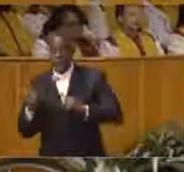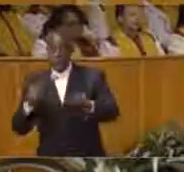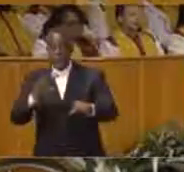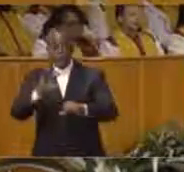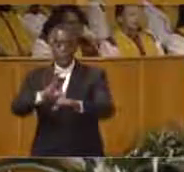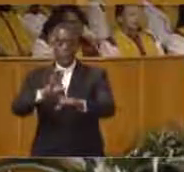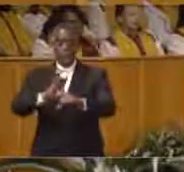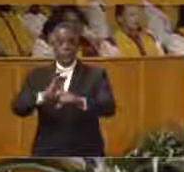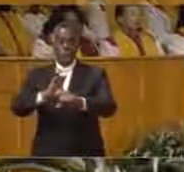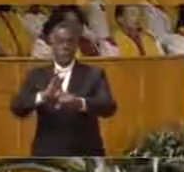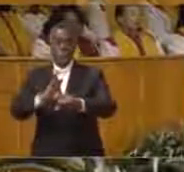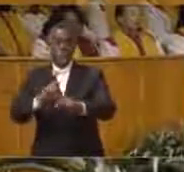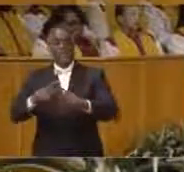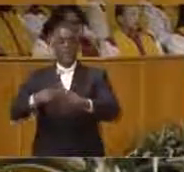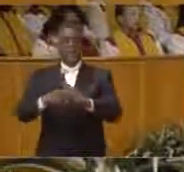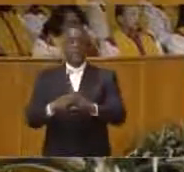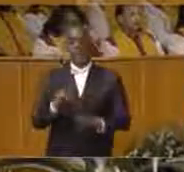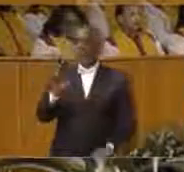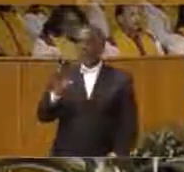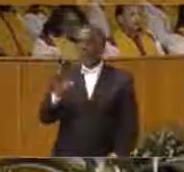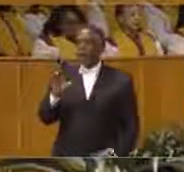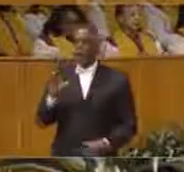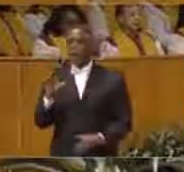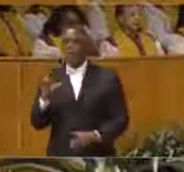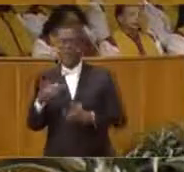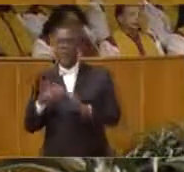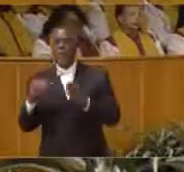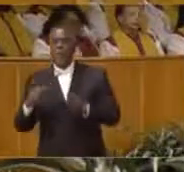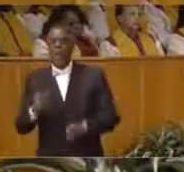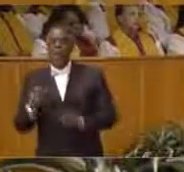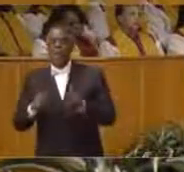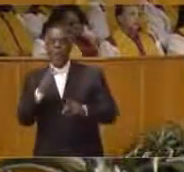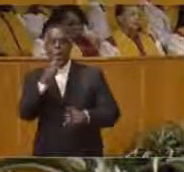church where they started with $100 givers?